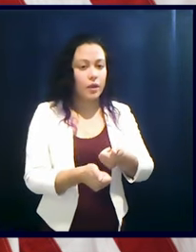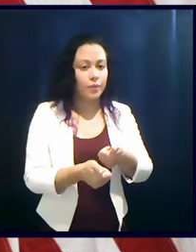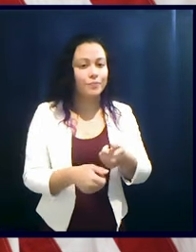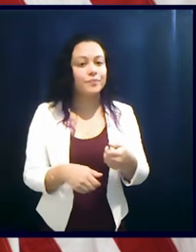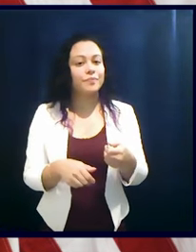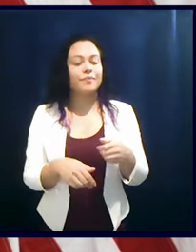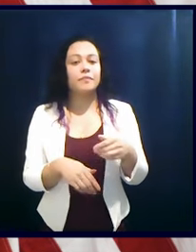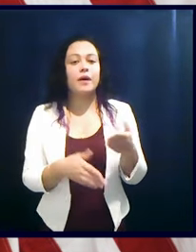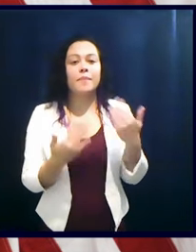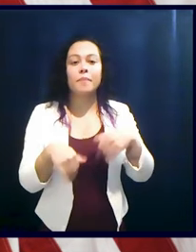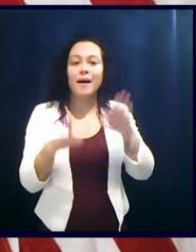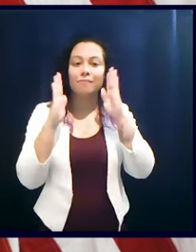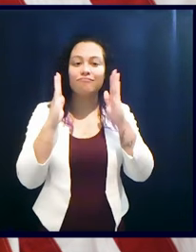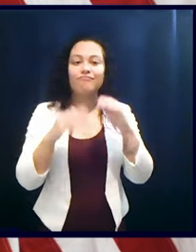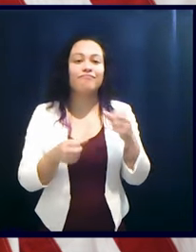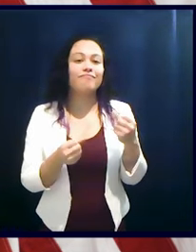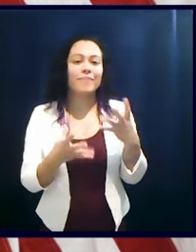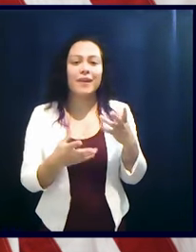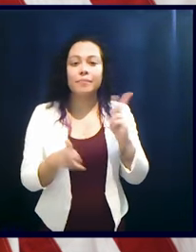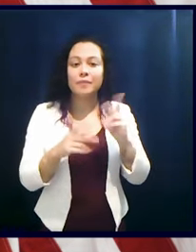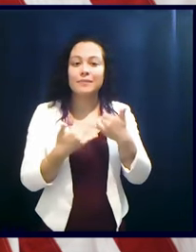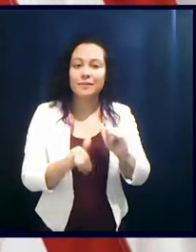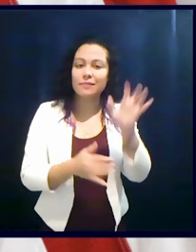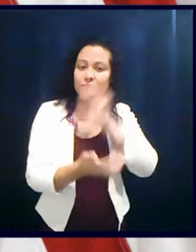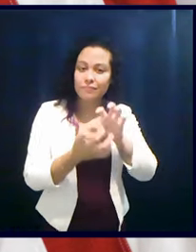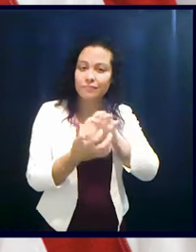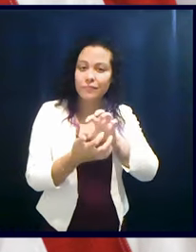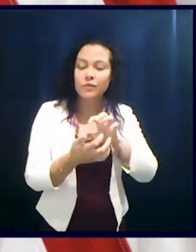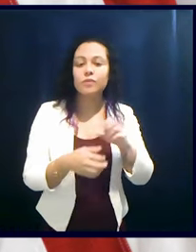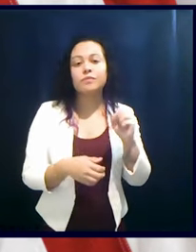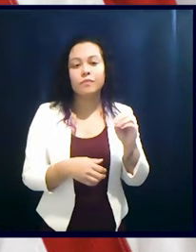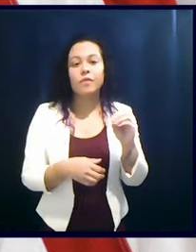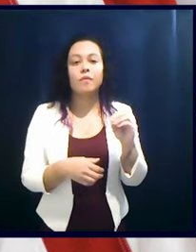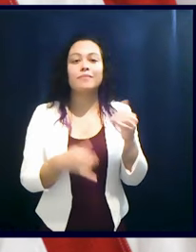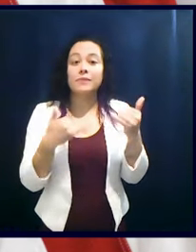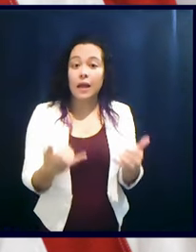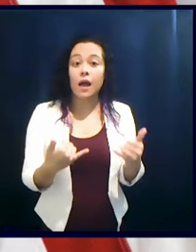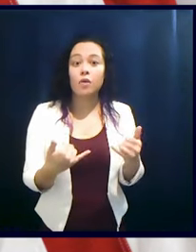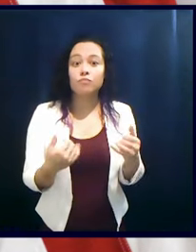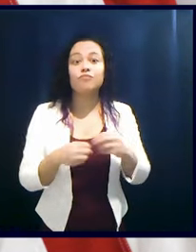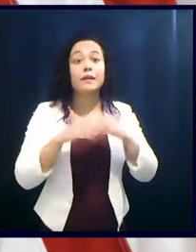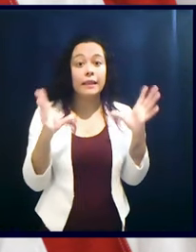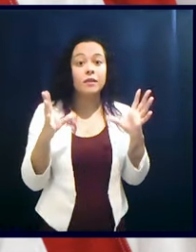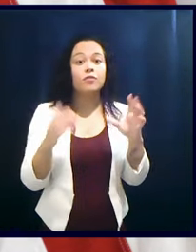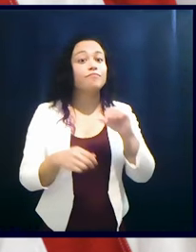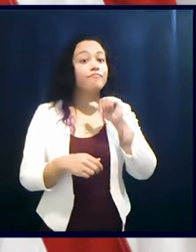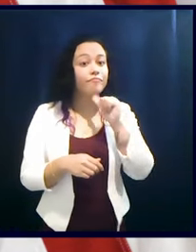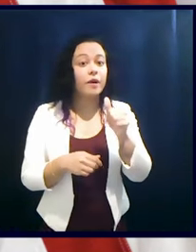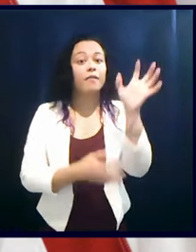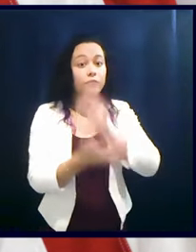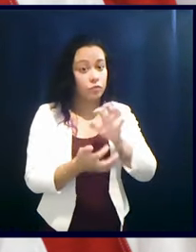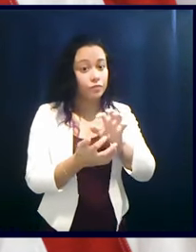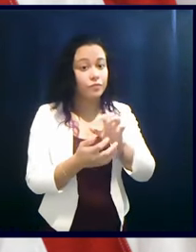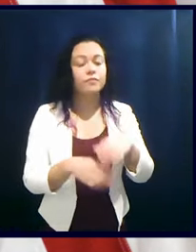come to my attention that many of you are still confused. So now, clearly and unambiguously, here